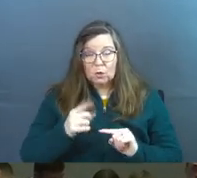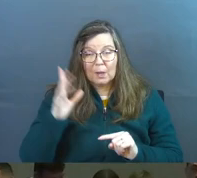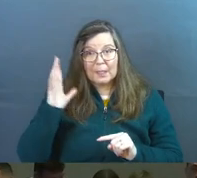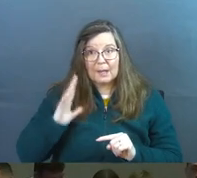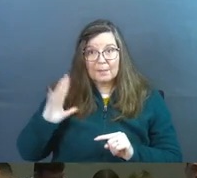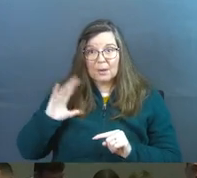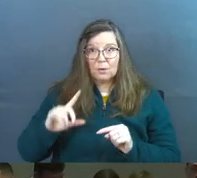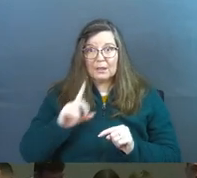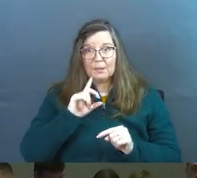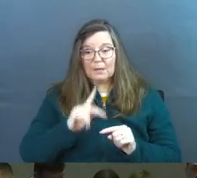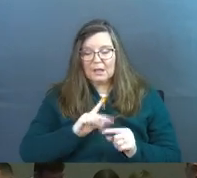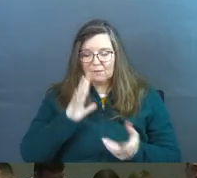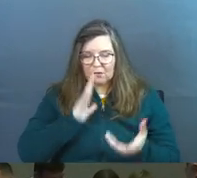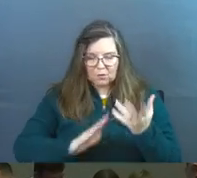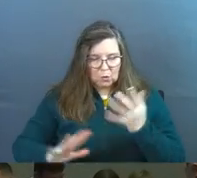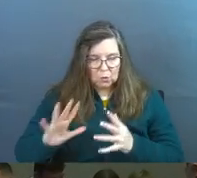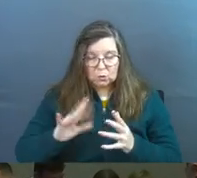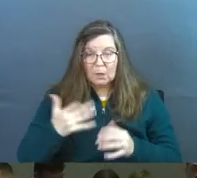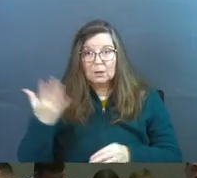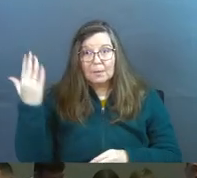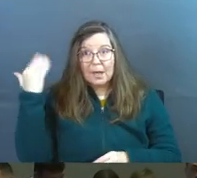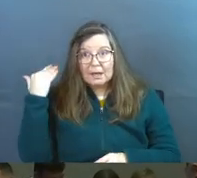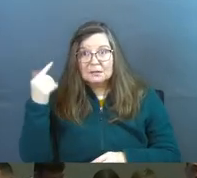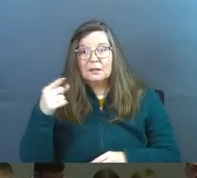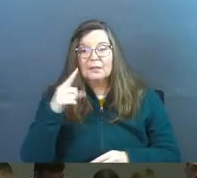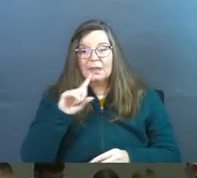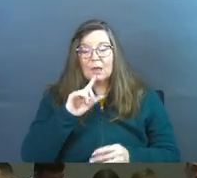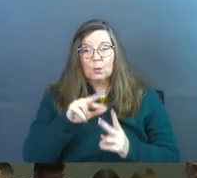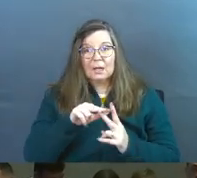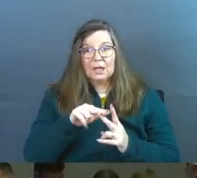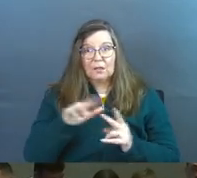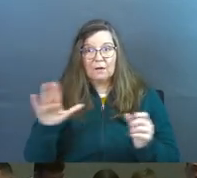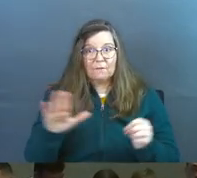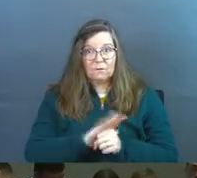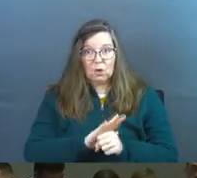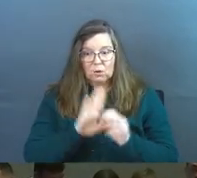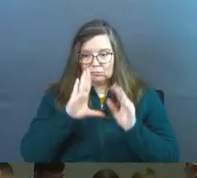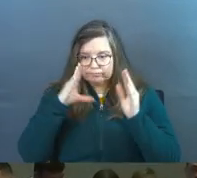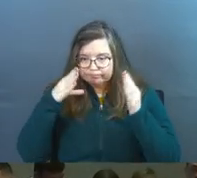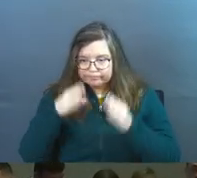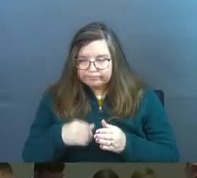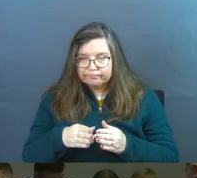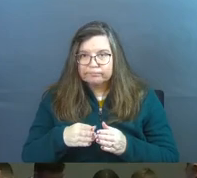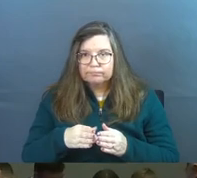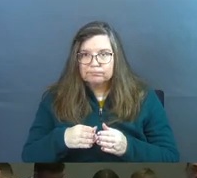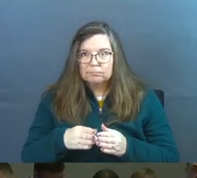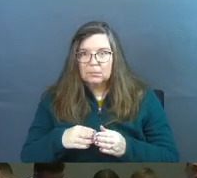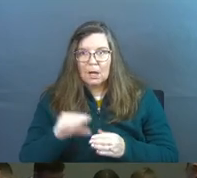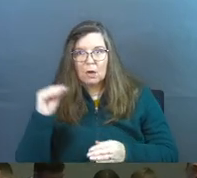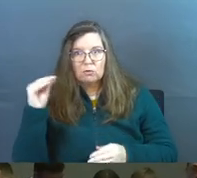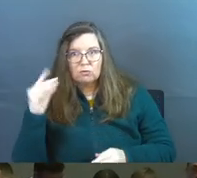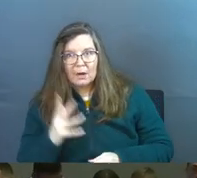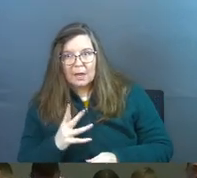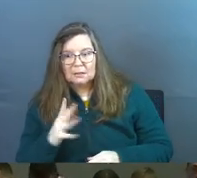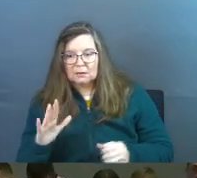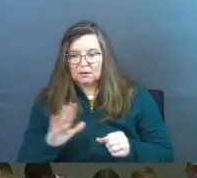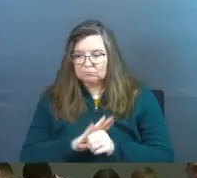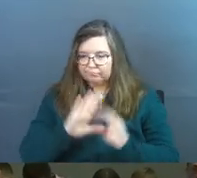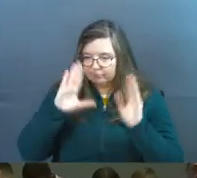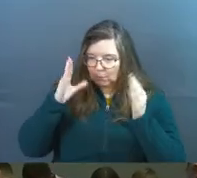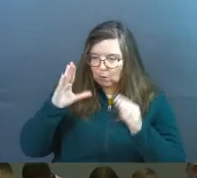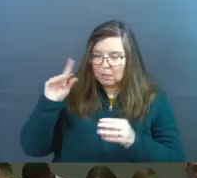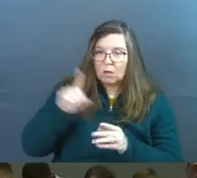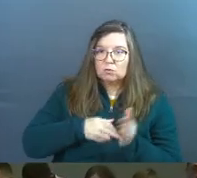your past or the people that have confused you in your past, they were either all grace or they were all truth. See, this is a big issue.